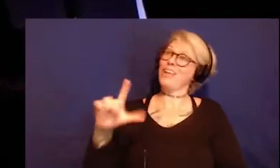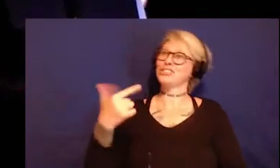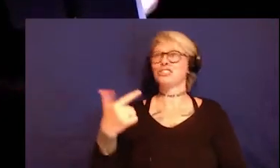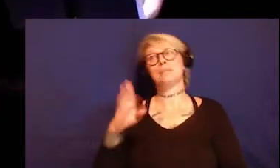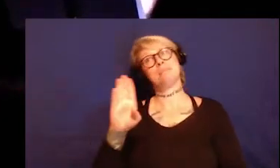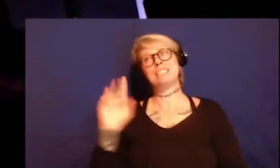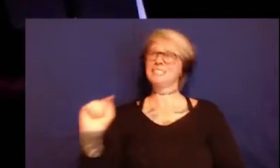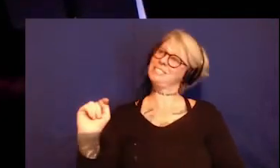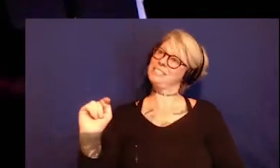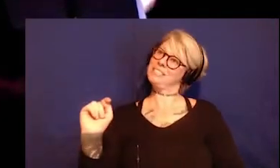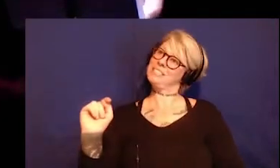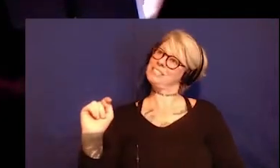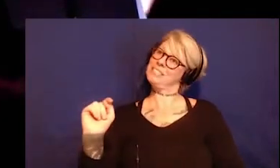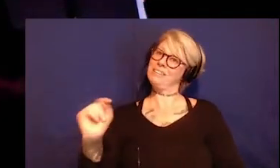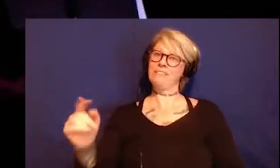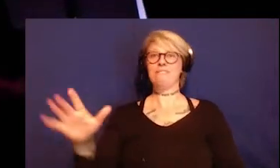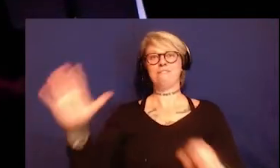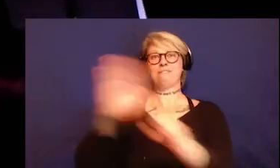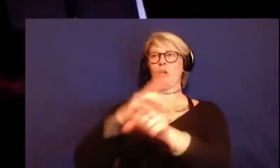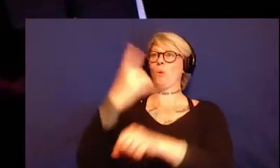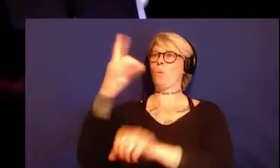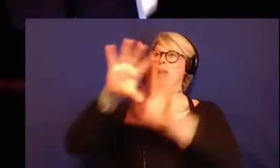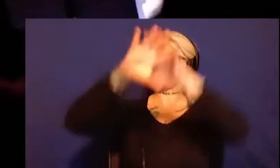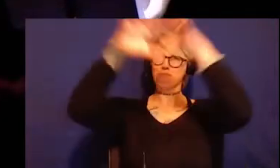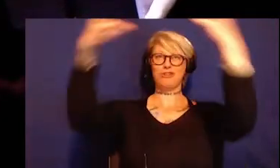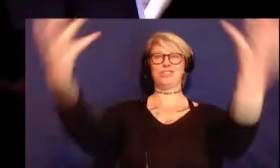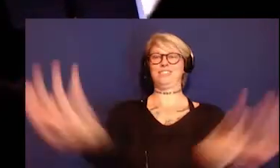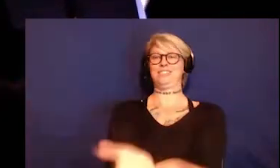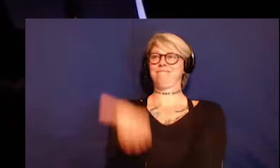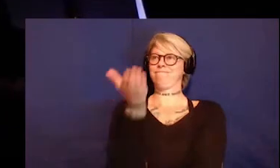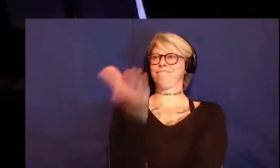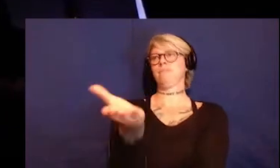LGBT all in one big personal bubble, so of course